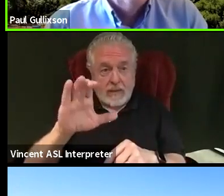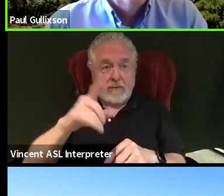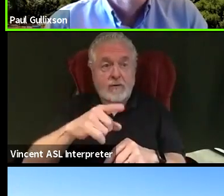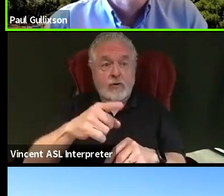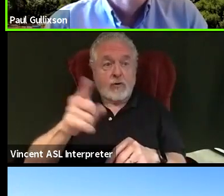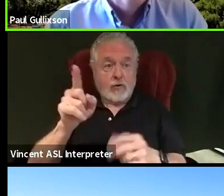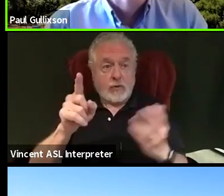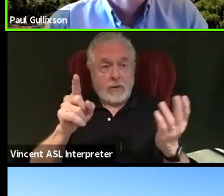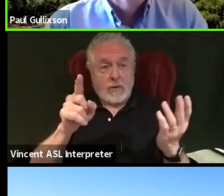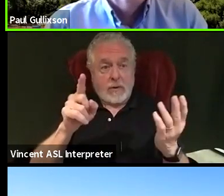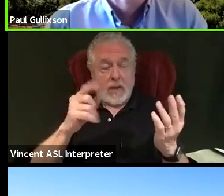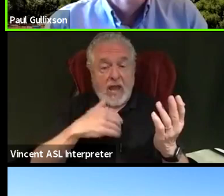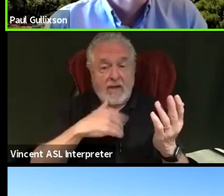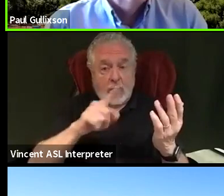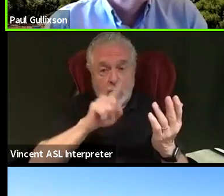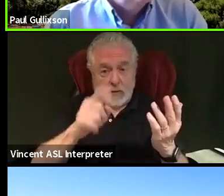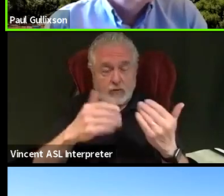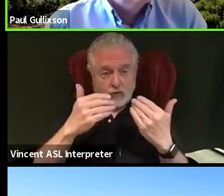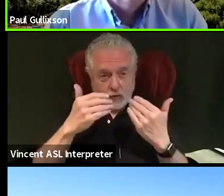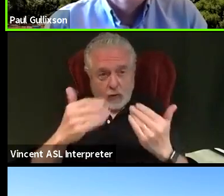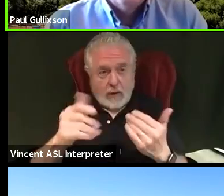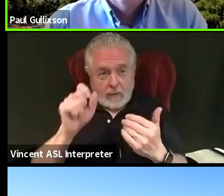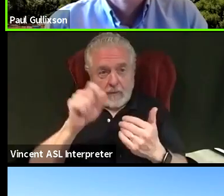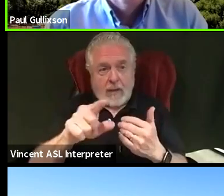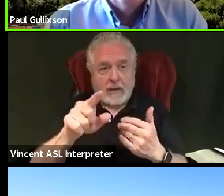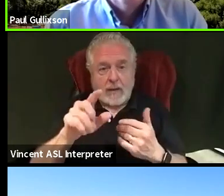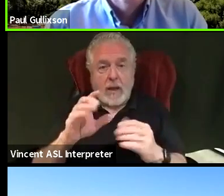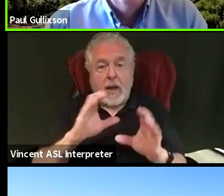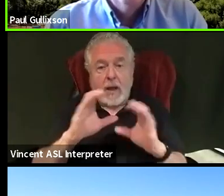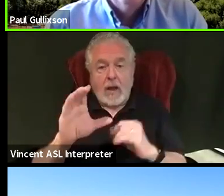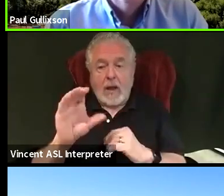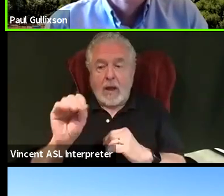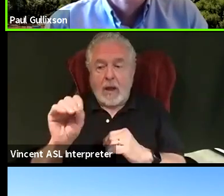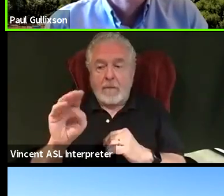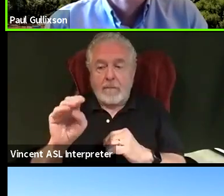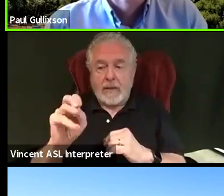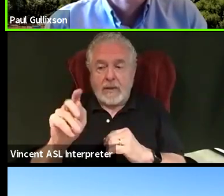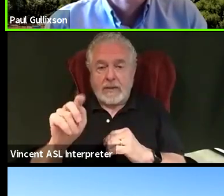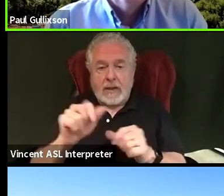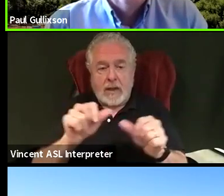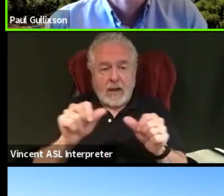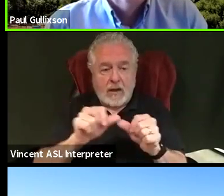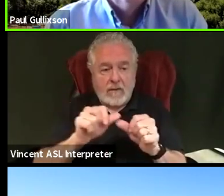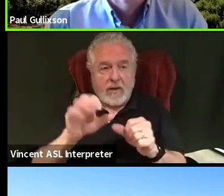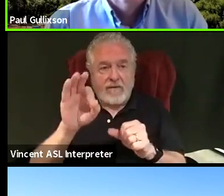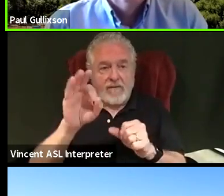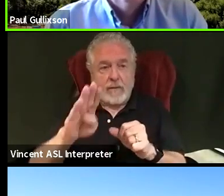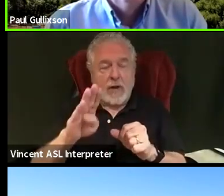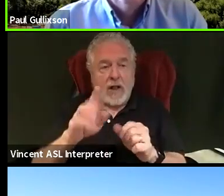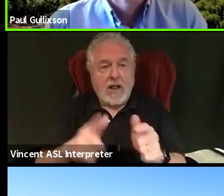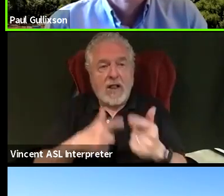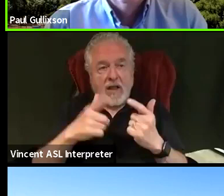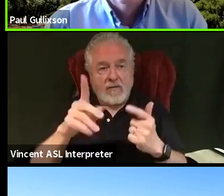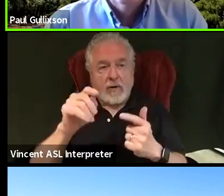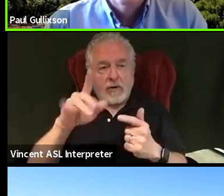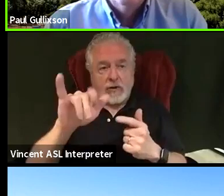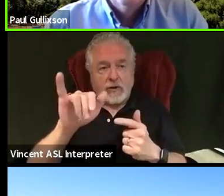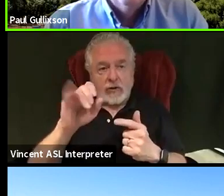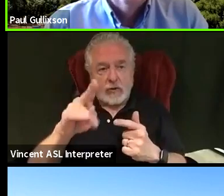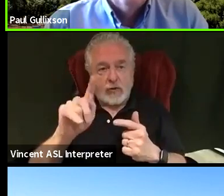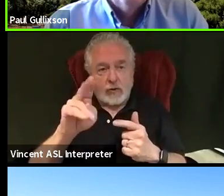you have a question, go ahead and just put it into the comments area of the Facebook Live post or the YouTube